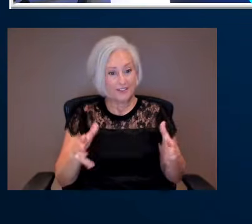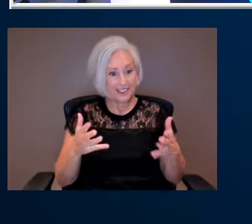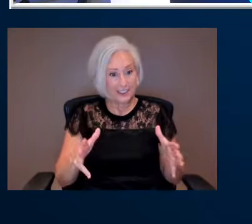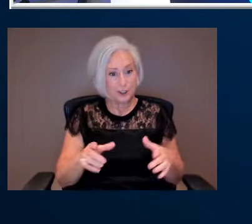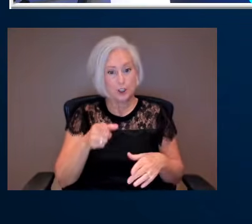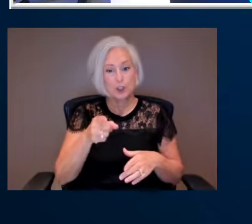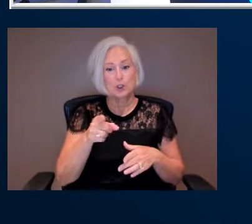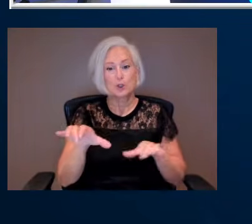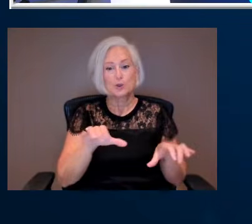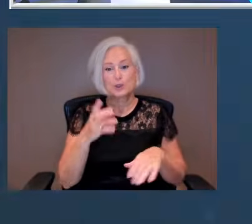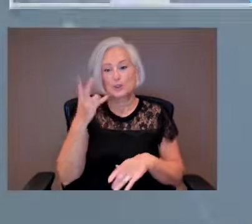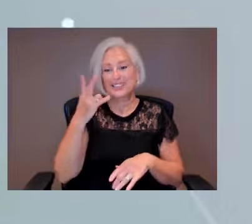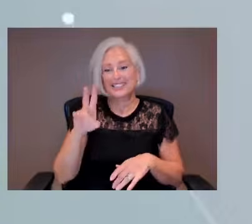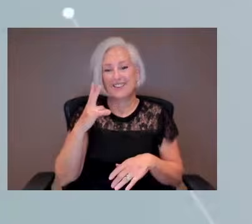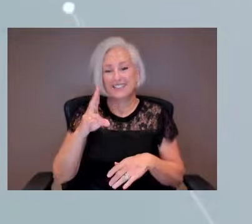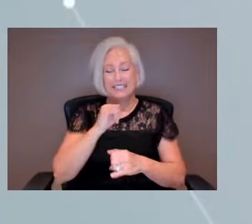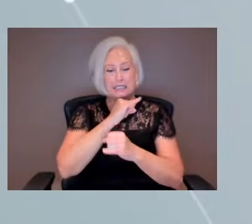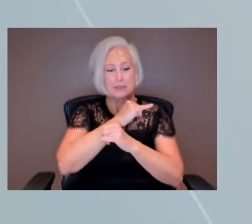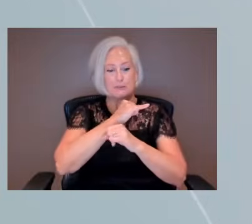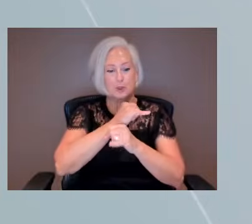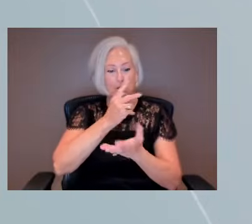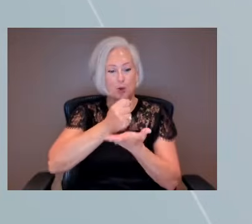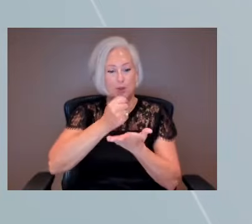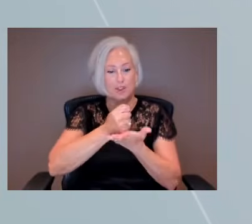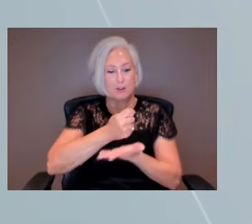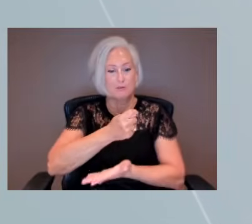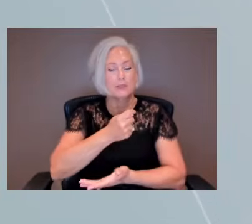treatments. What was that experience like for you?